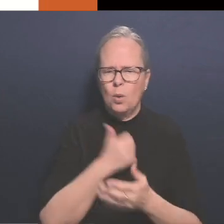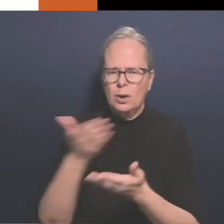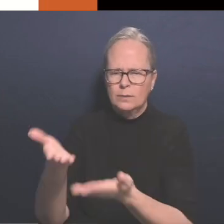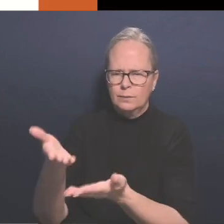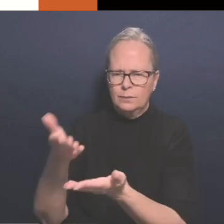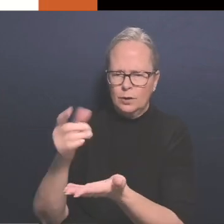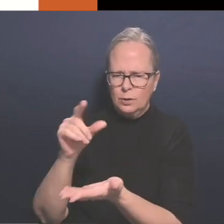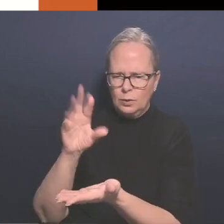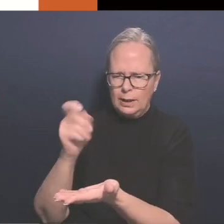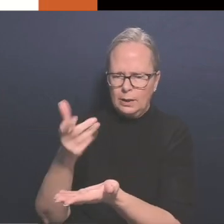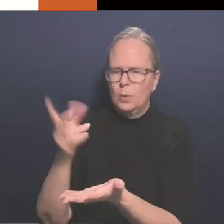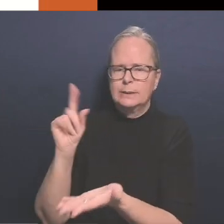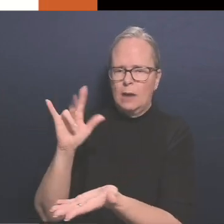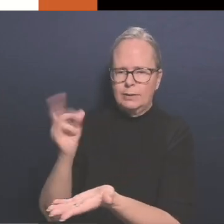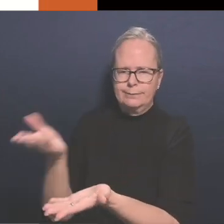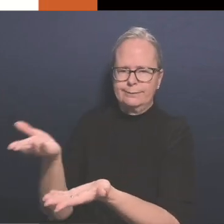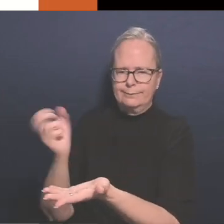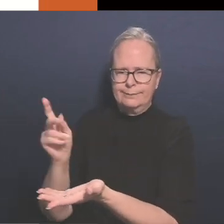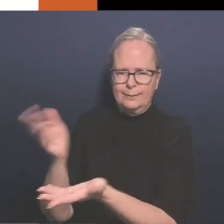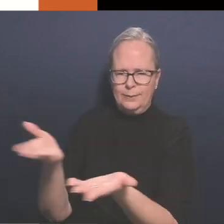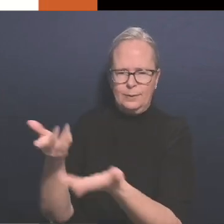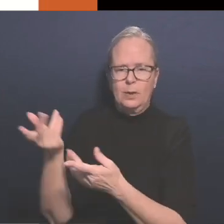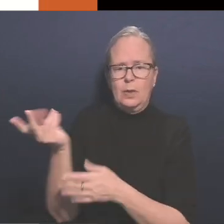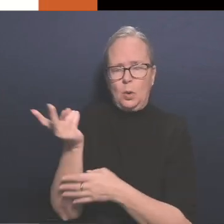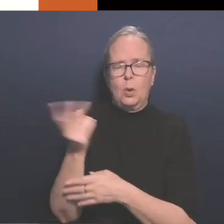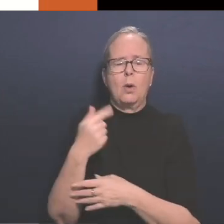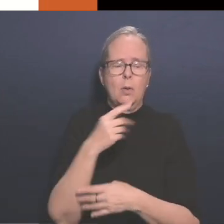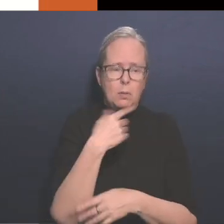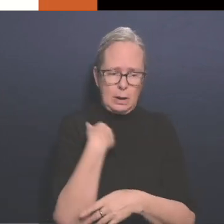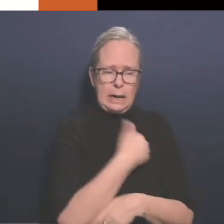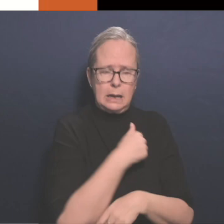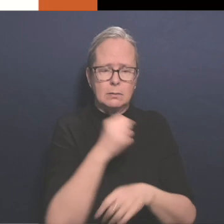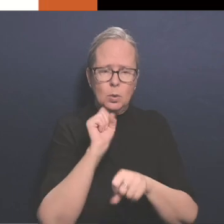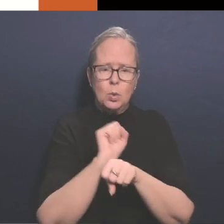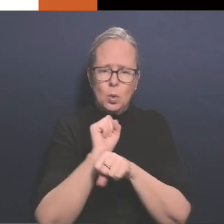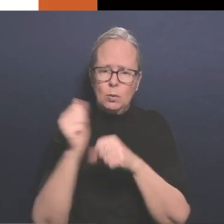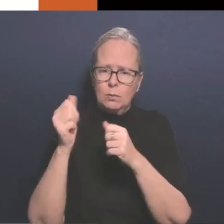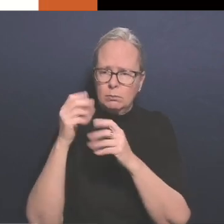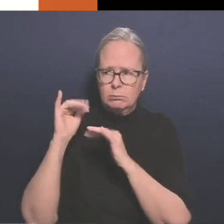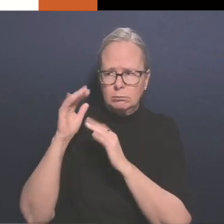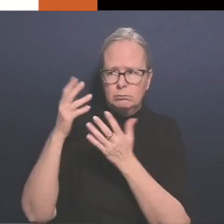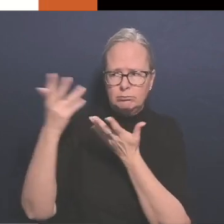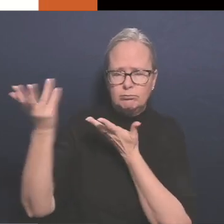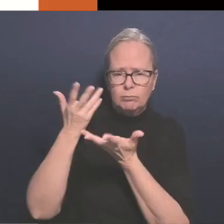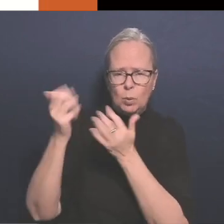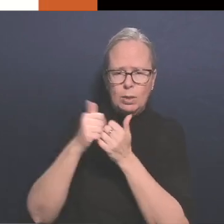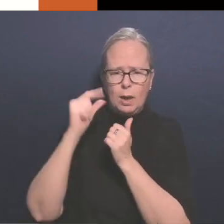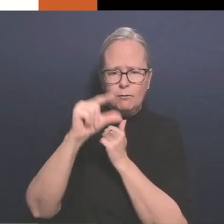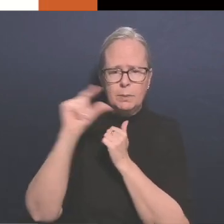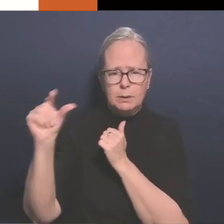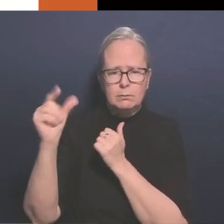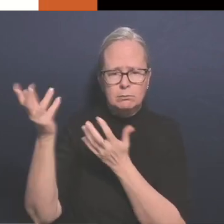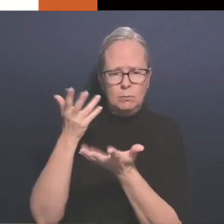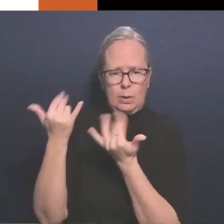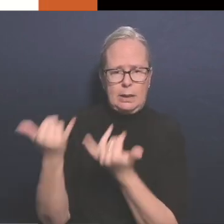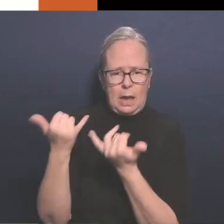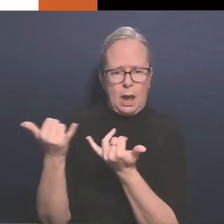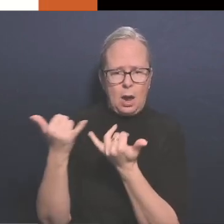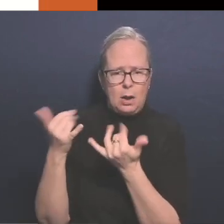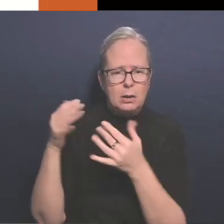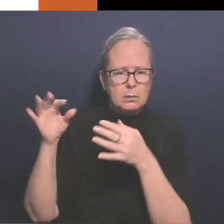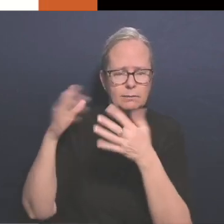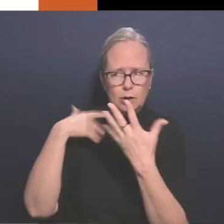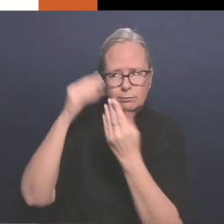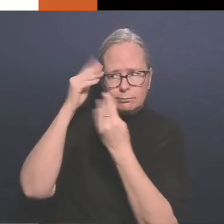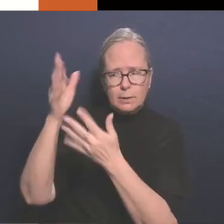whether the government approves us, we are basically enhancing what the government does, because eventually, when we